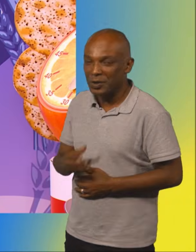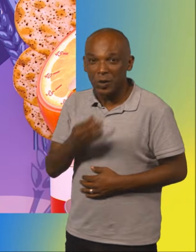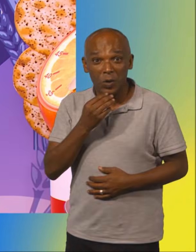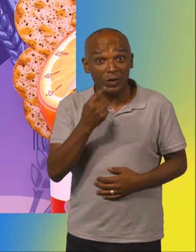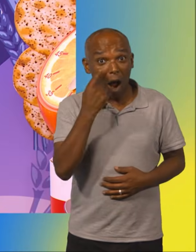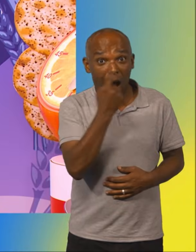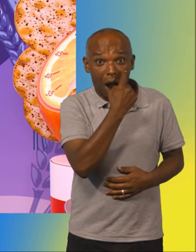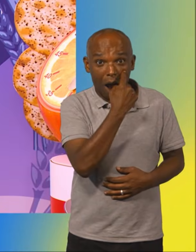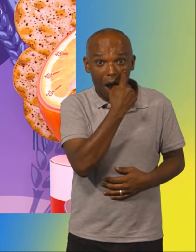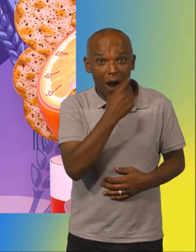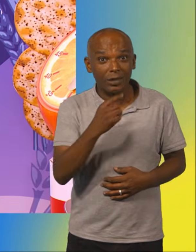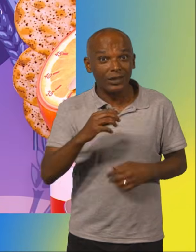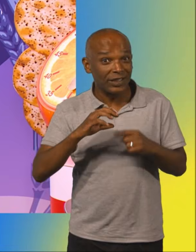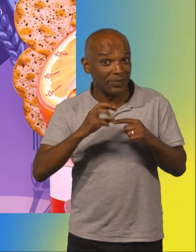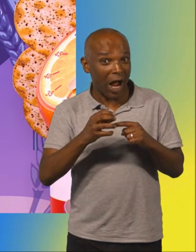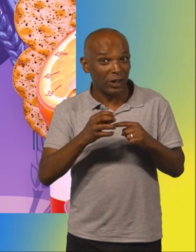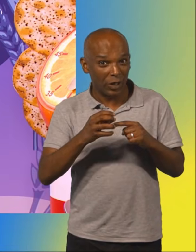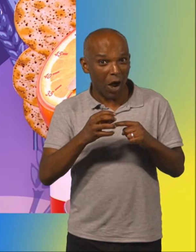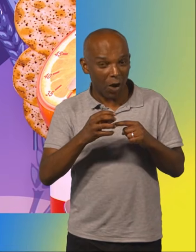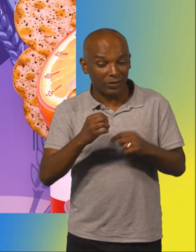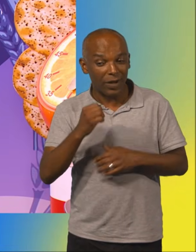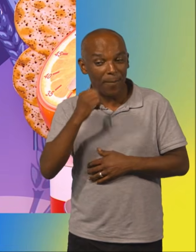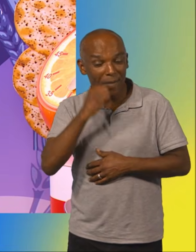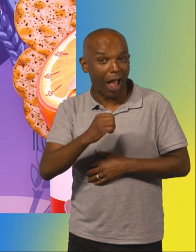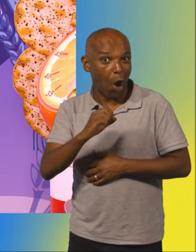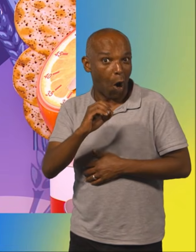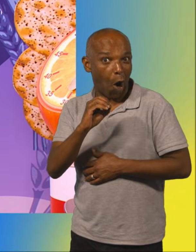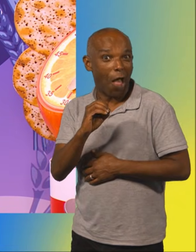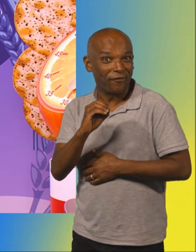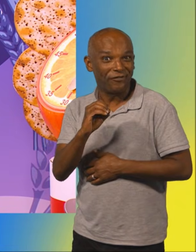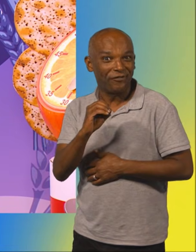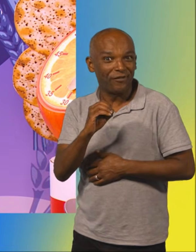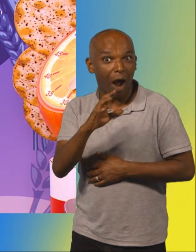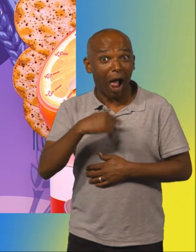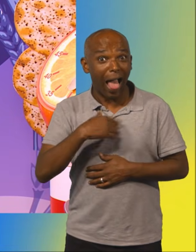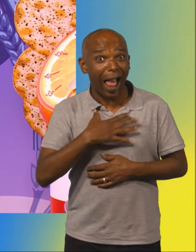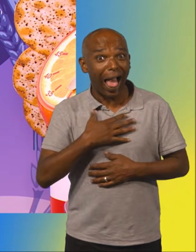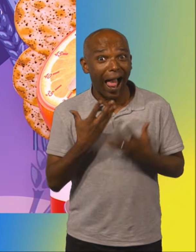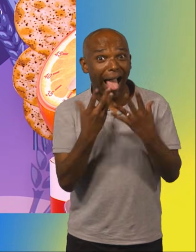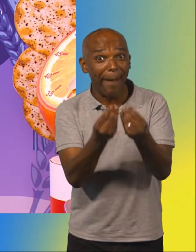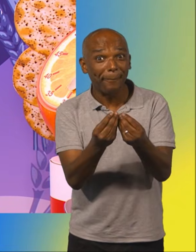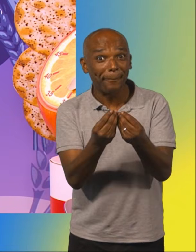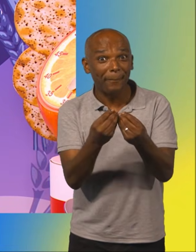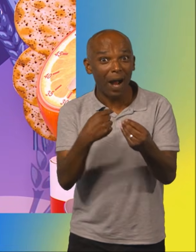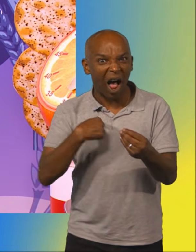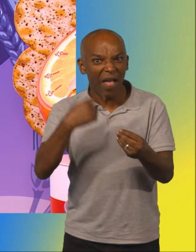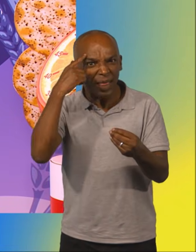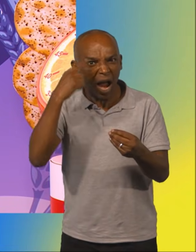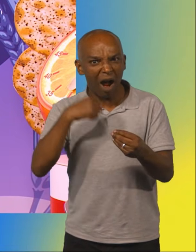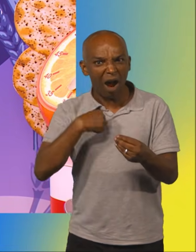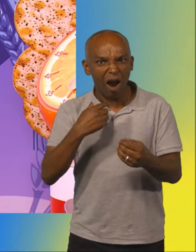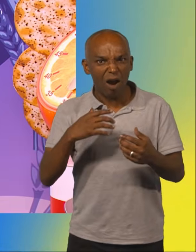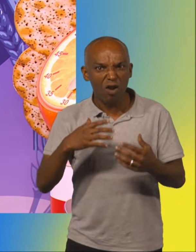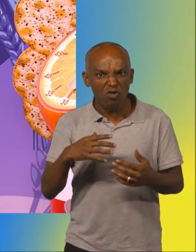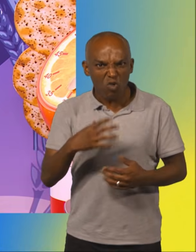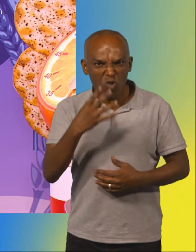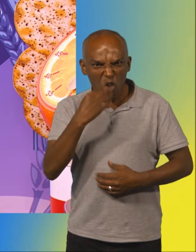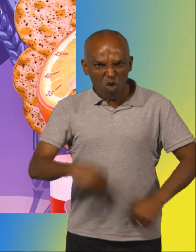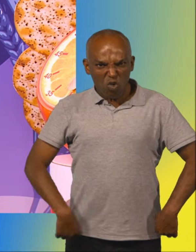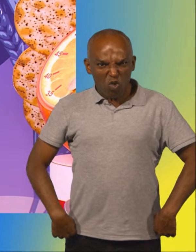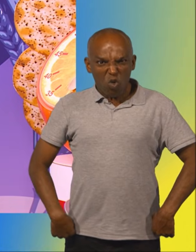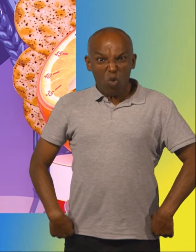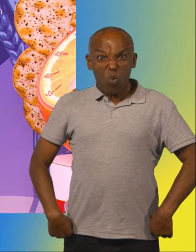olives. I'd love to help. I think I'd make a great growly, howly wolf. Listen. Oh!